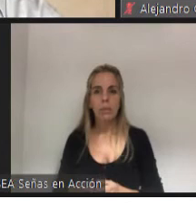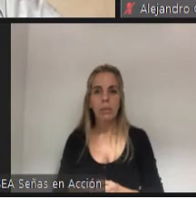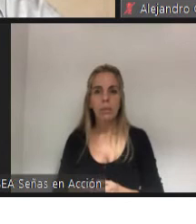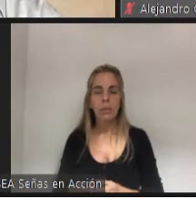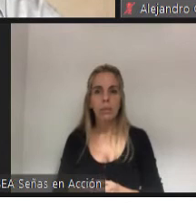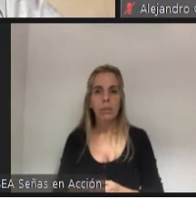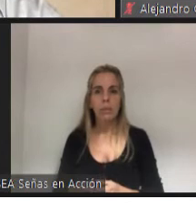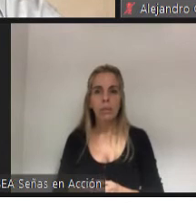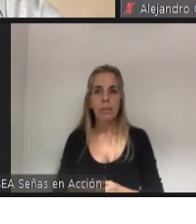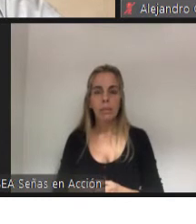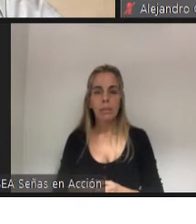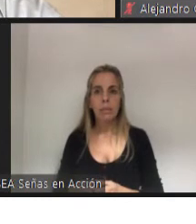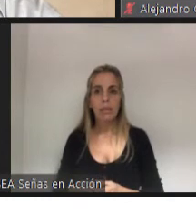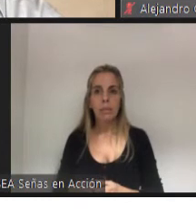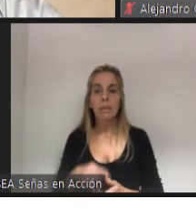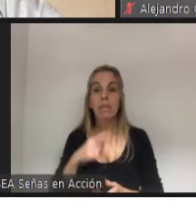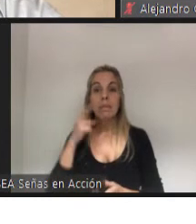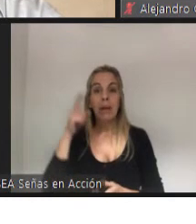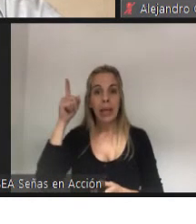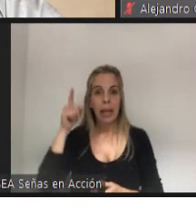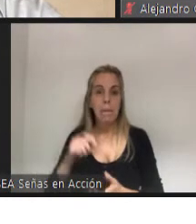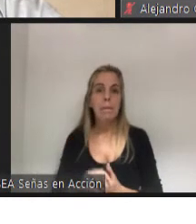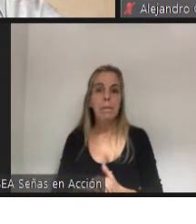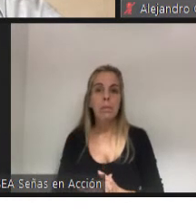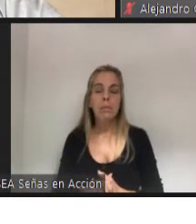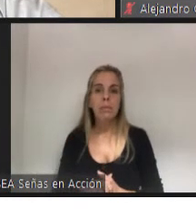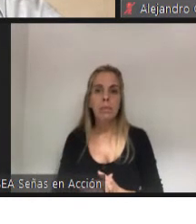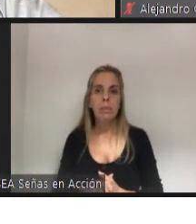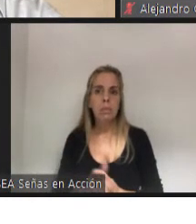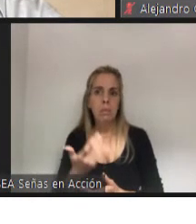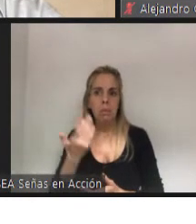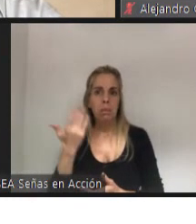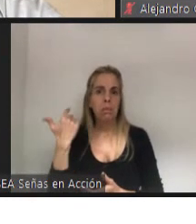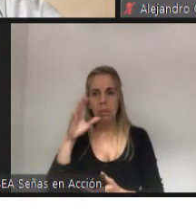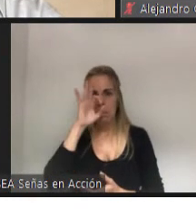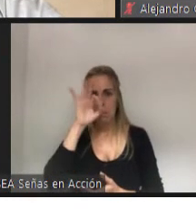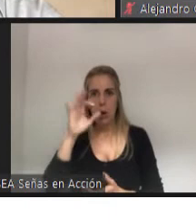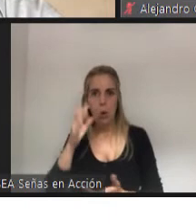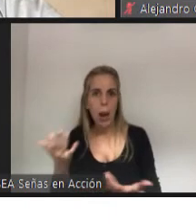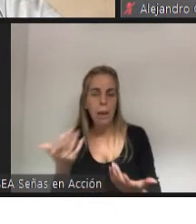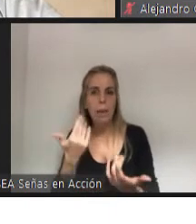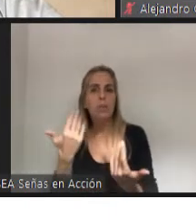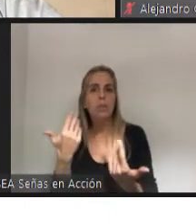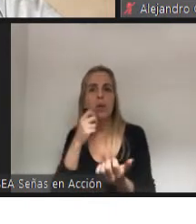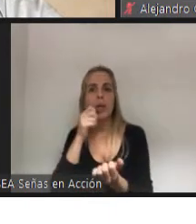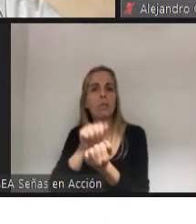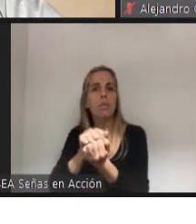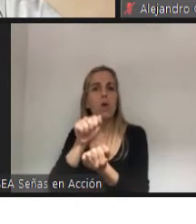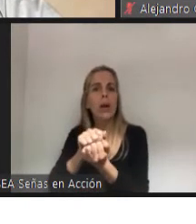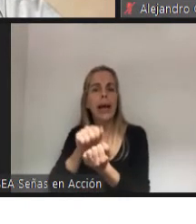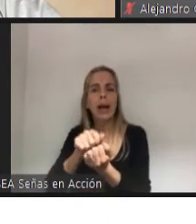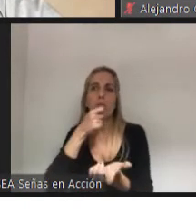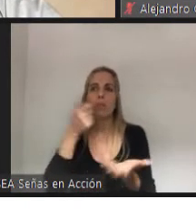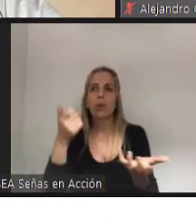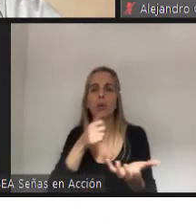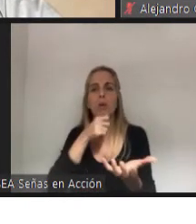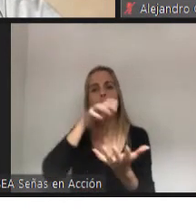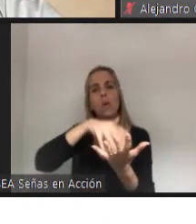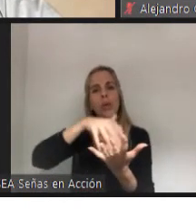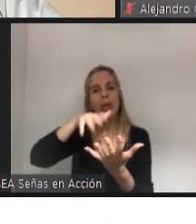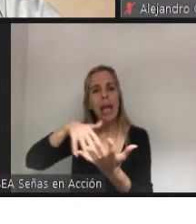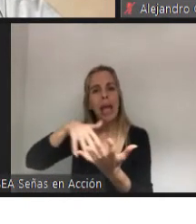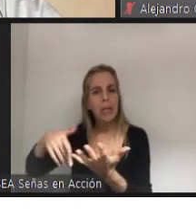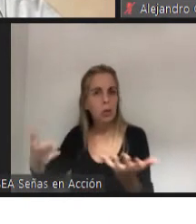We sometimes paid a fee, but that wasn't quite remarkable. Never before would have been able